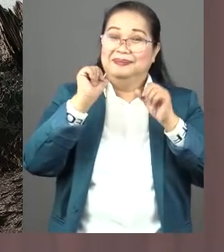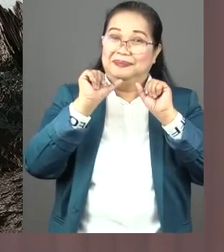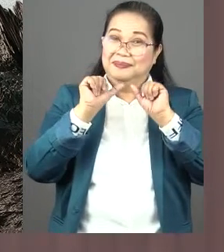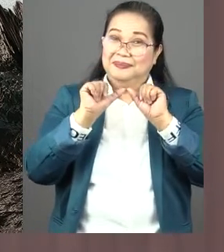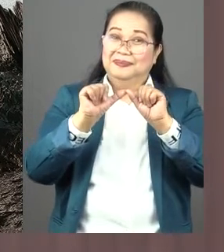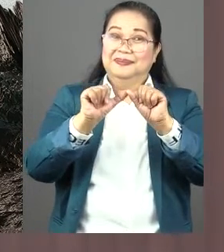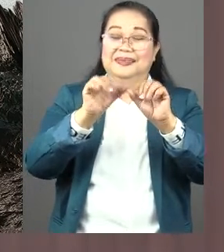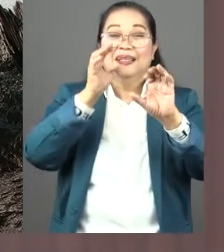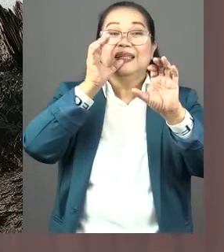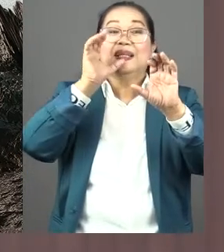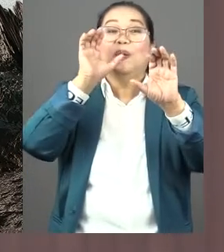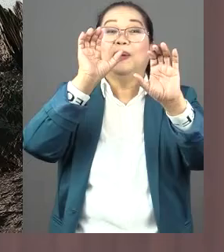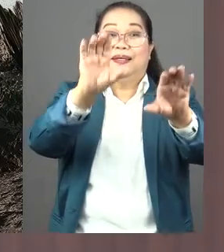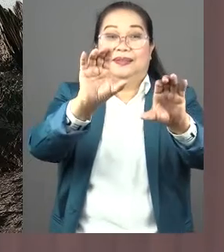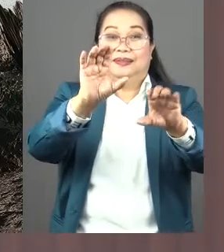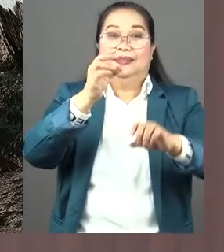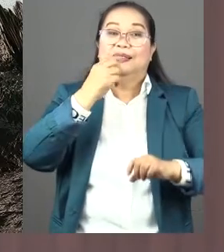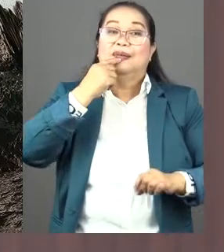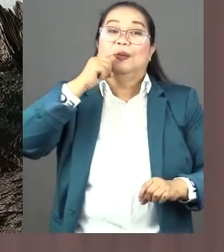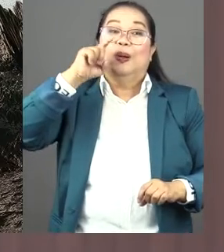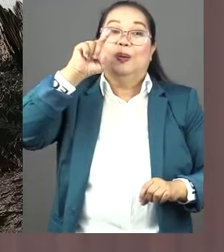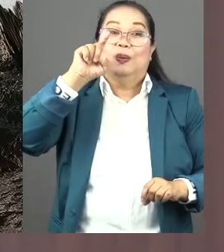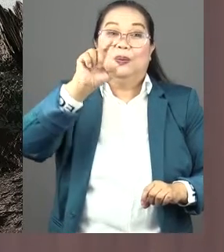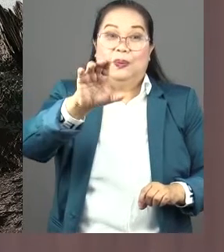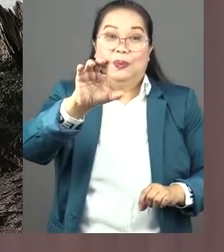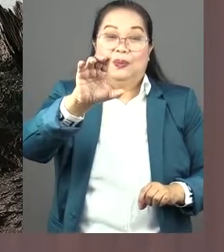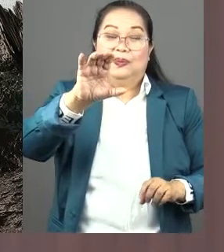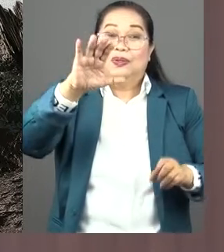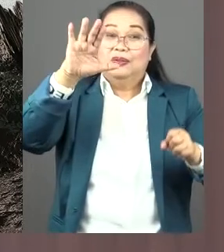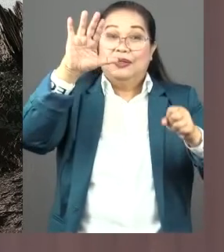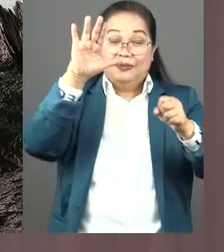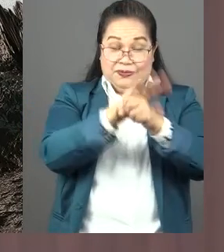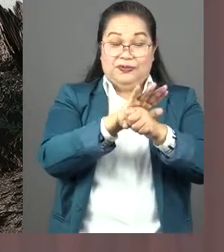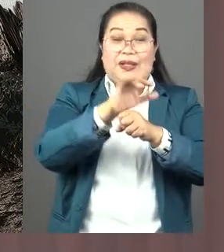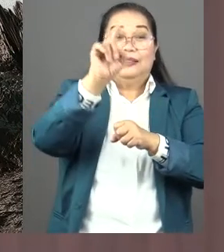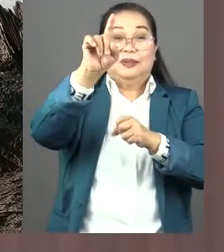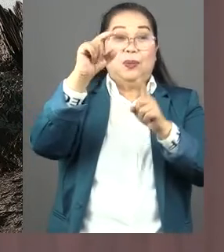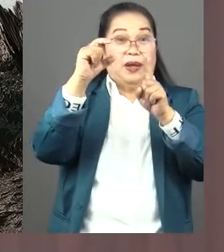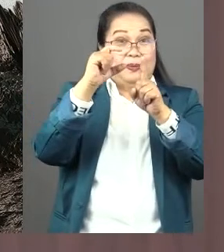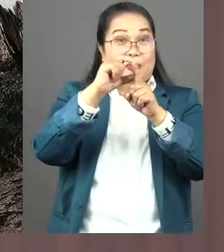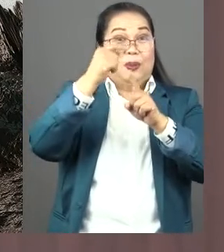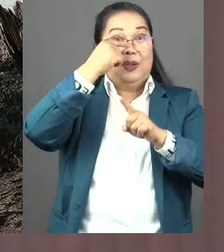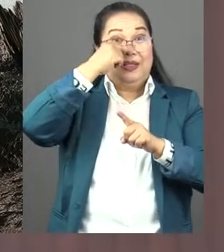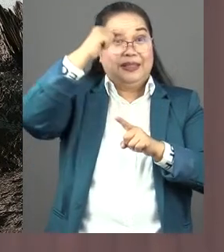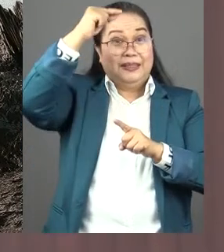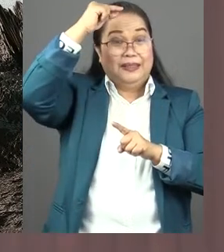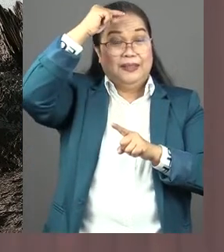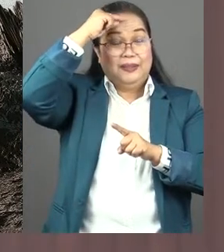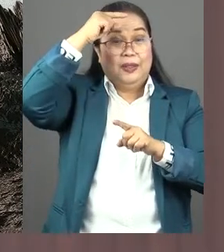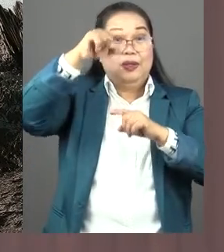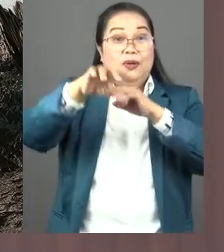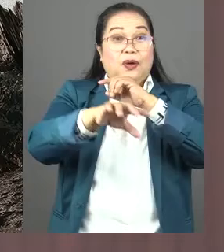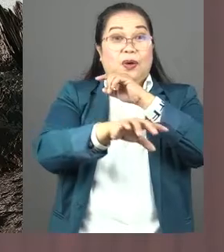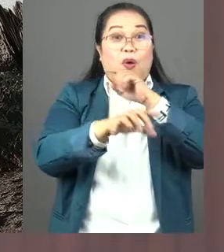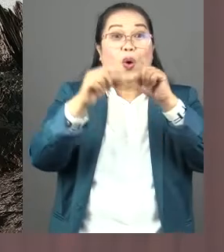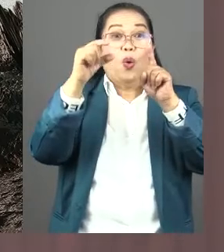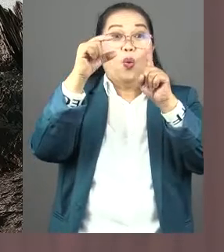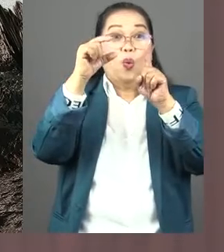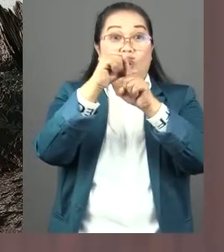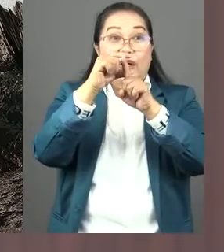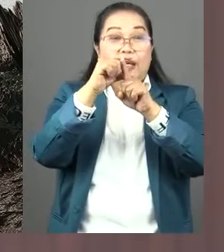continuous command. The word here, "be filled," is actually one word in Greek based on the root word